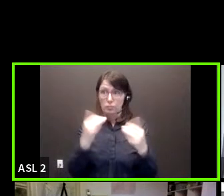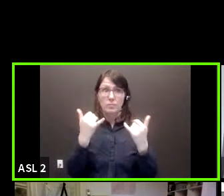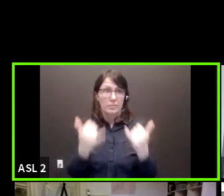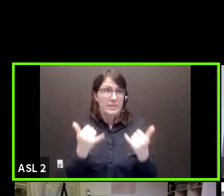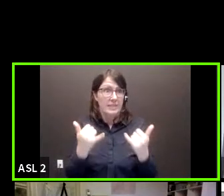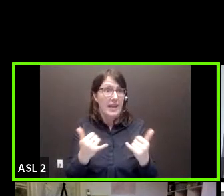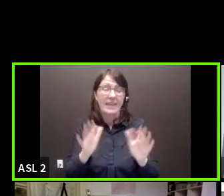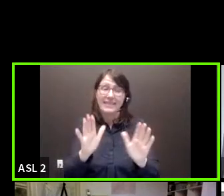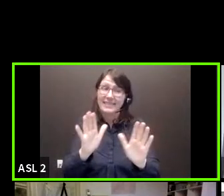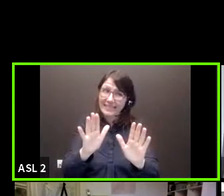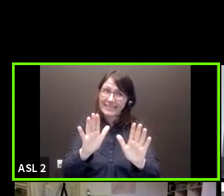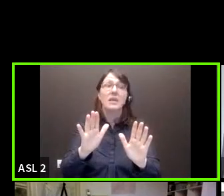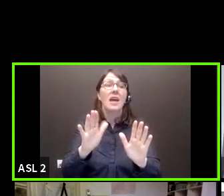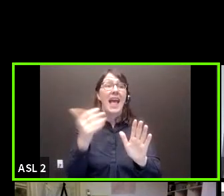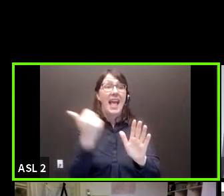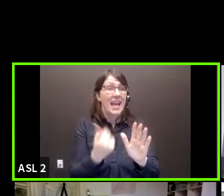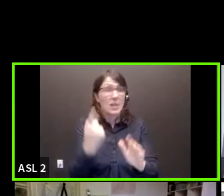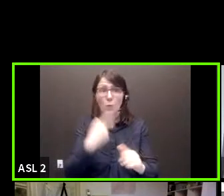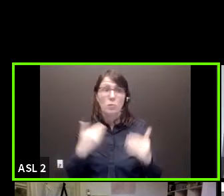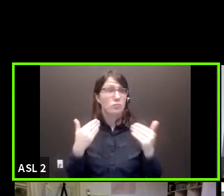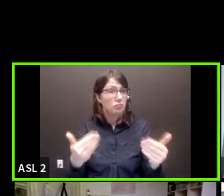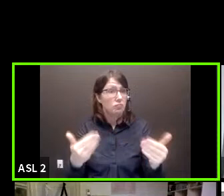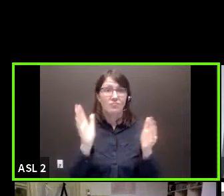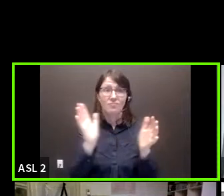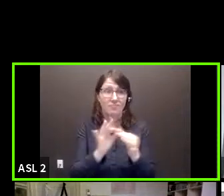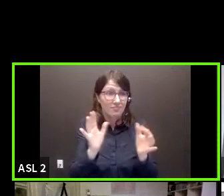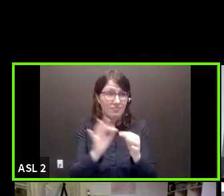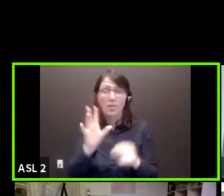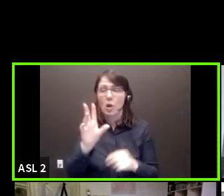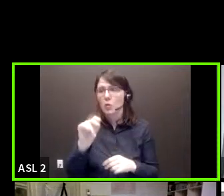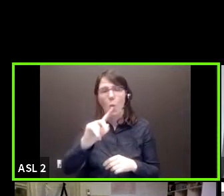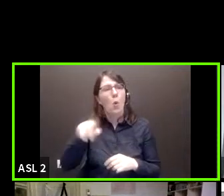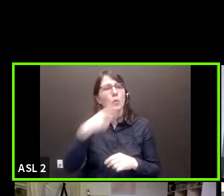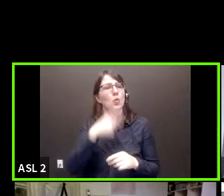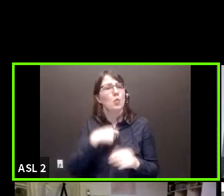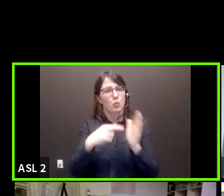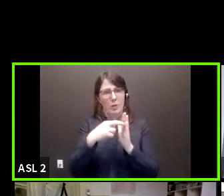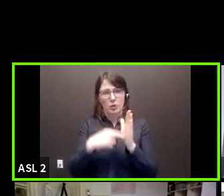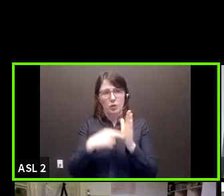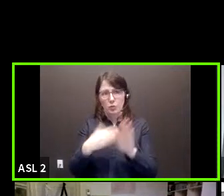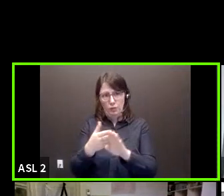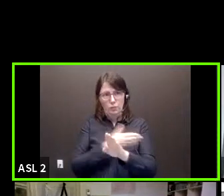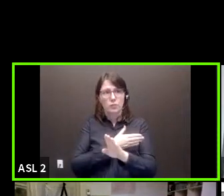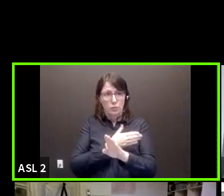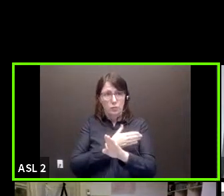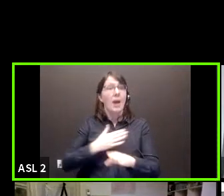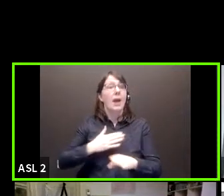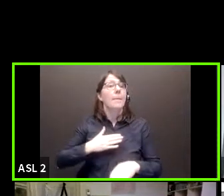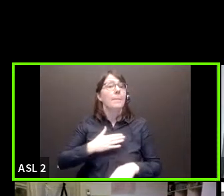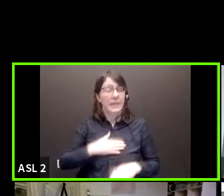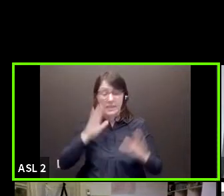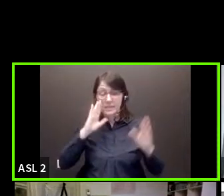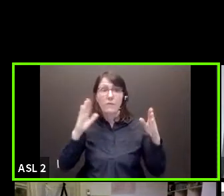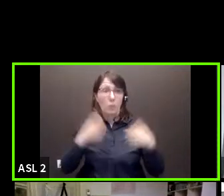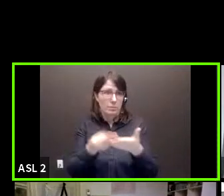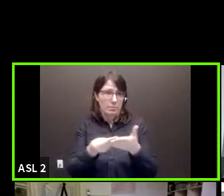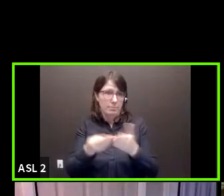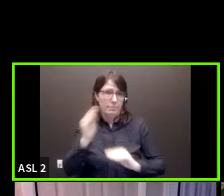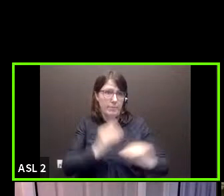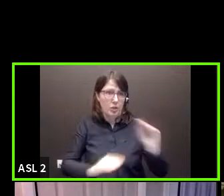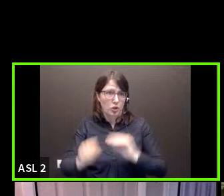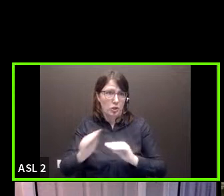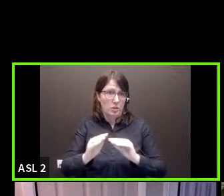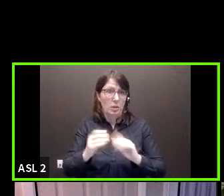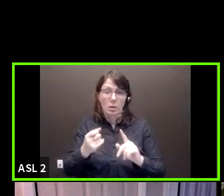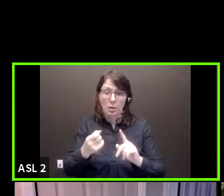committee i'd also like to remind delegates to focus their comments on the budget any delegation speaking to topics other than the budget will